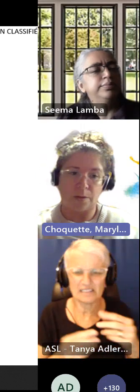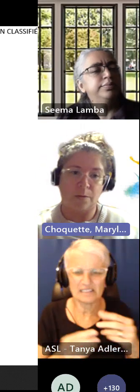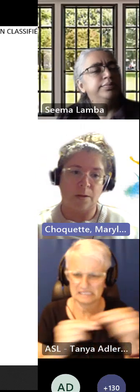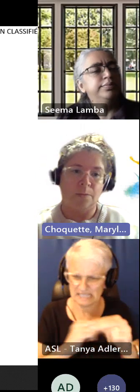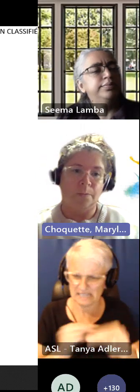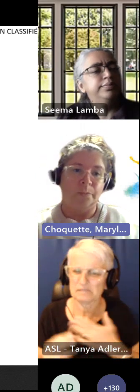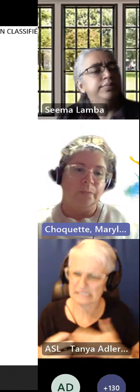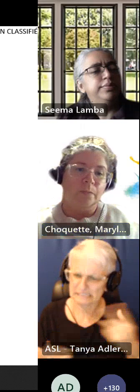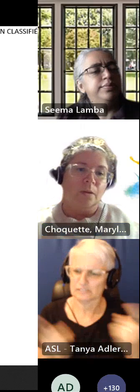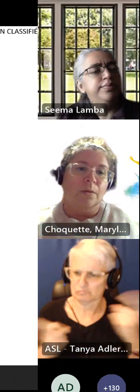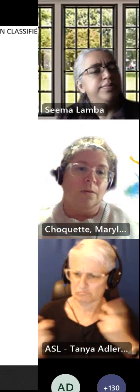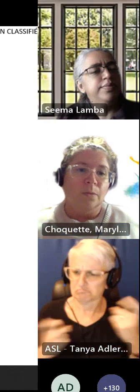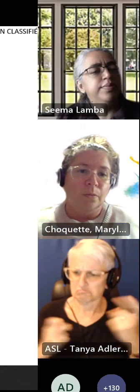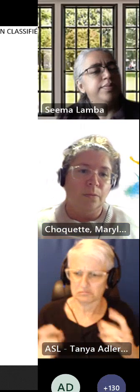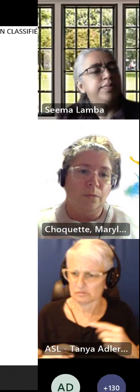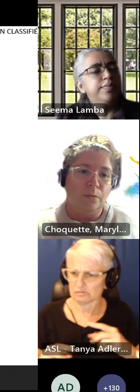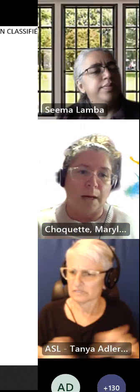have been doing.